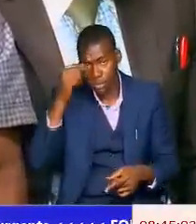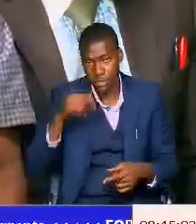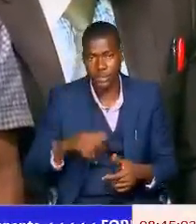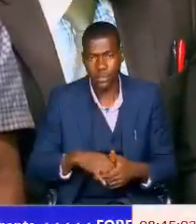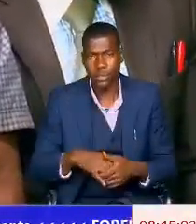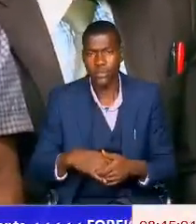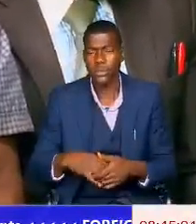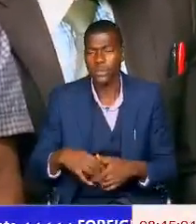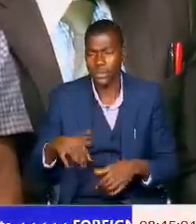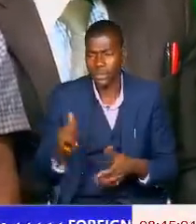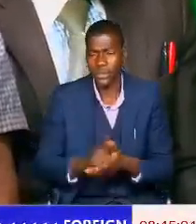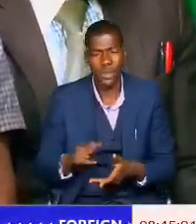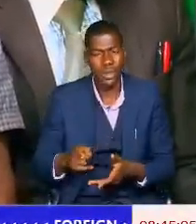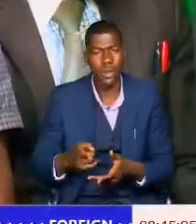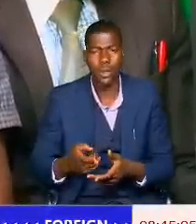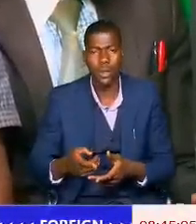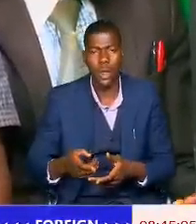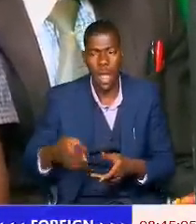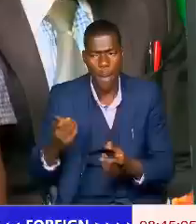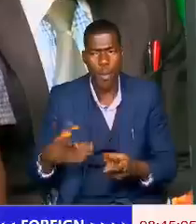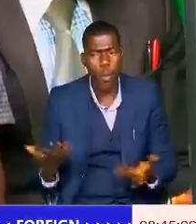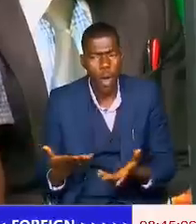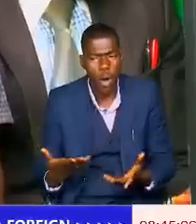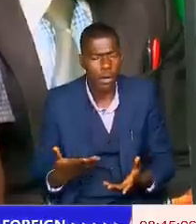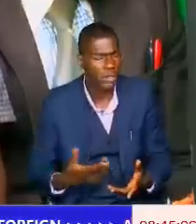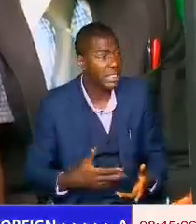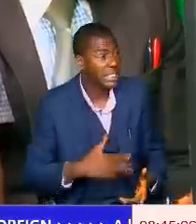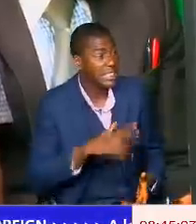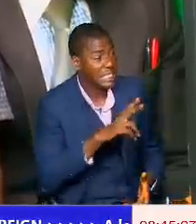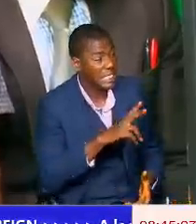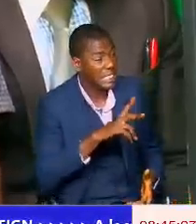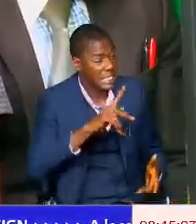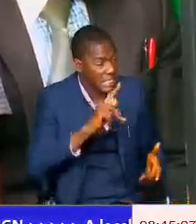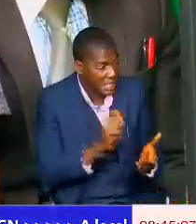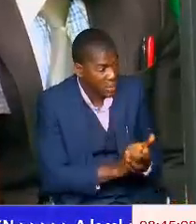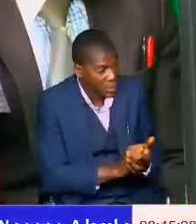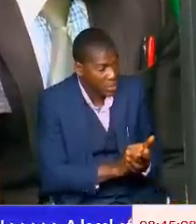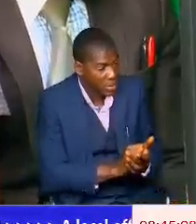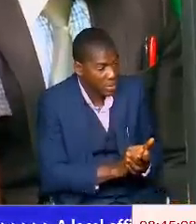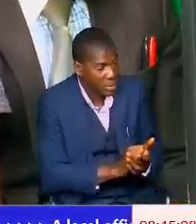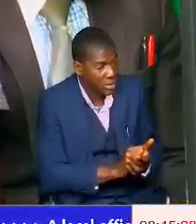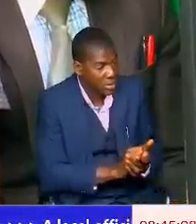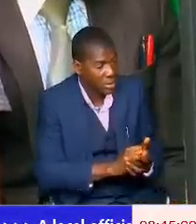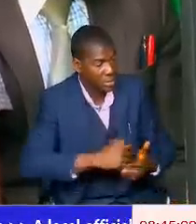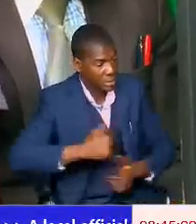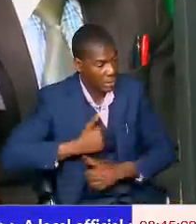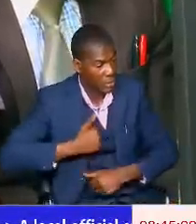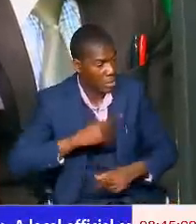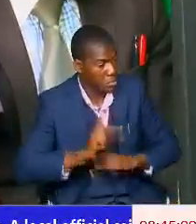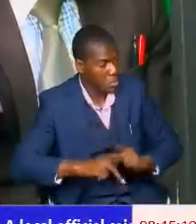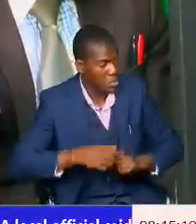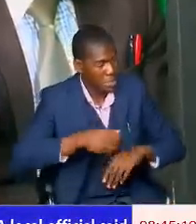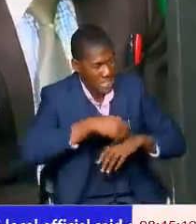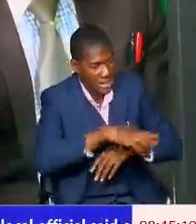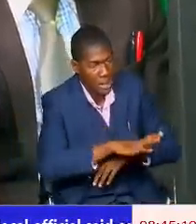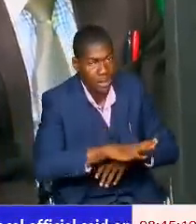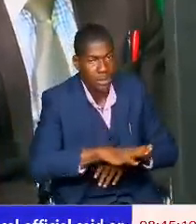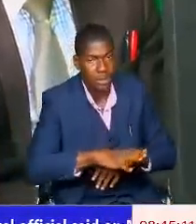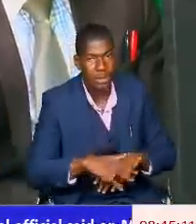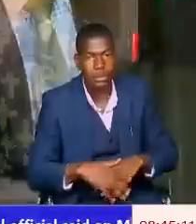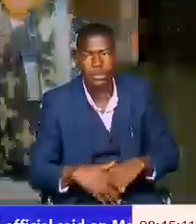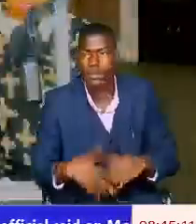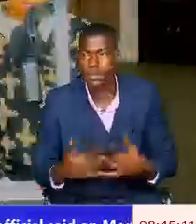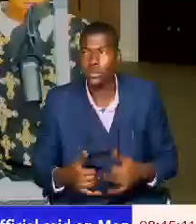dismiss almost 3,000 soldiers, that's 3 battalions. Now you call the chief of army staff. This government